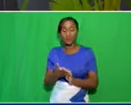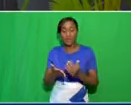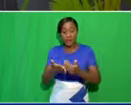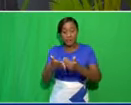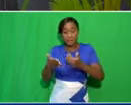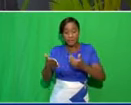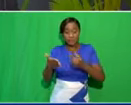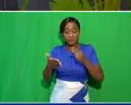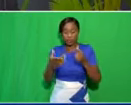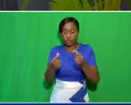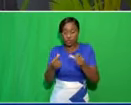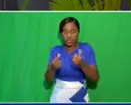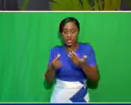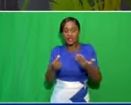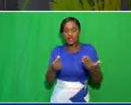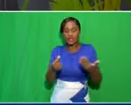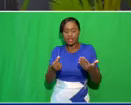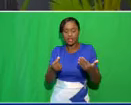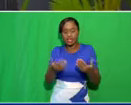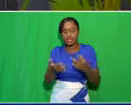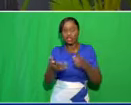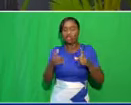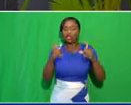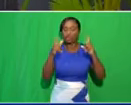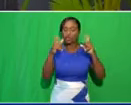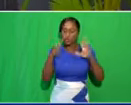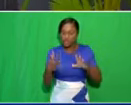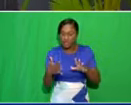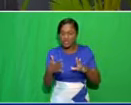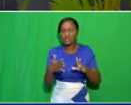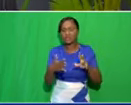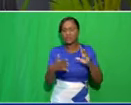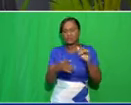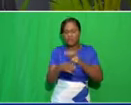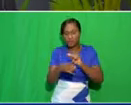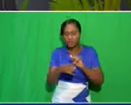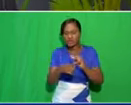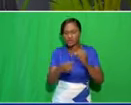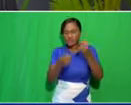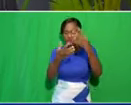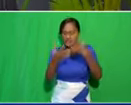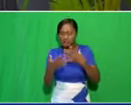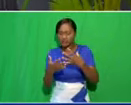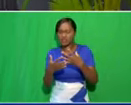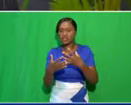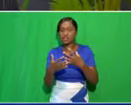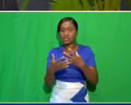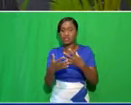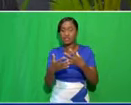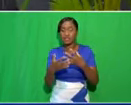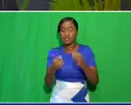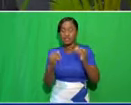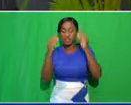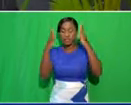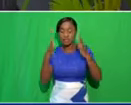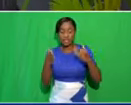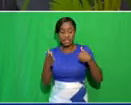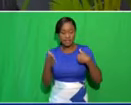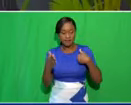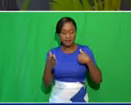do anything, you take it, you test it, you get information, and those teachers know they all have had an entire